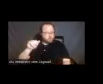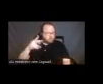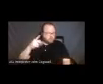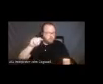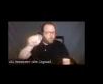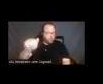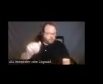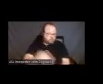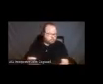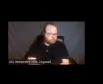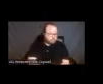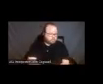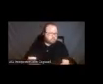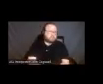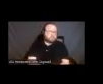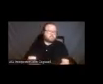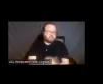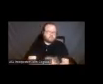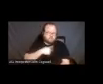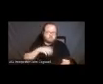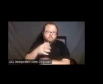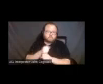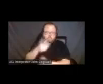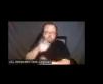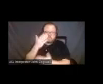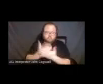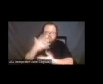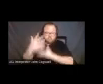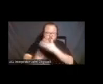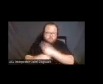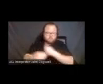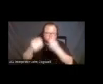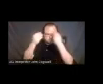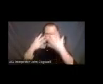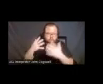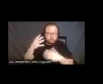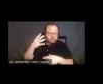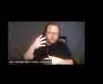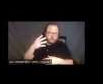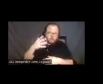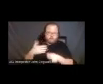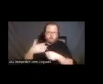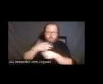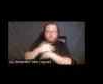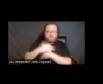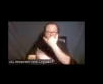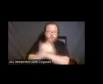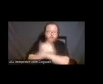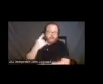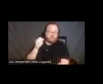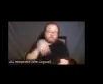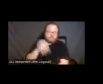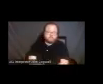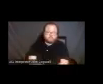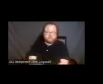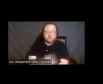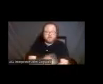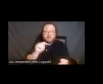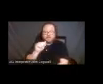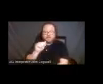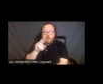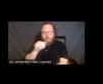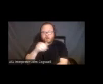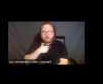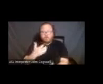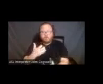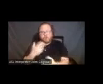So that we can get you some additional information on any of the things that I covered today. I wanted to say that I used